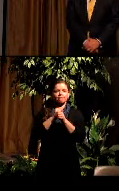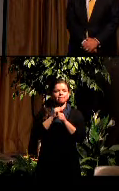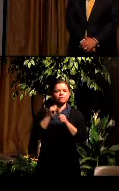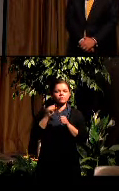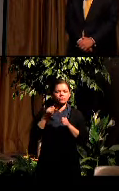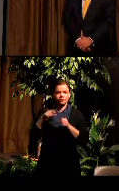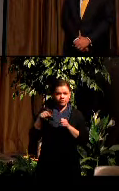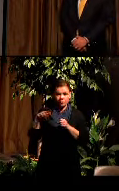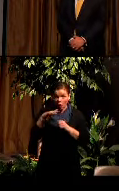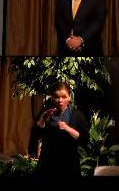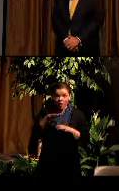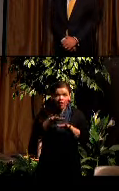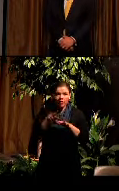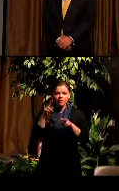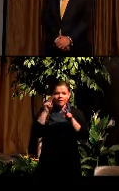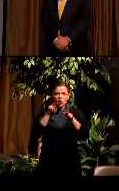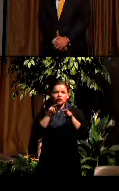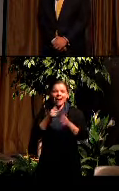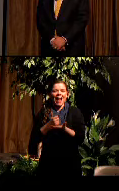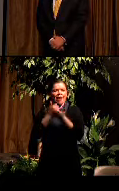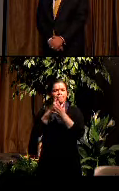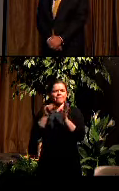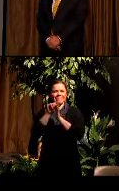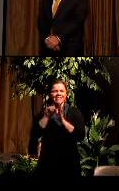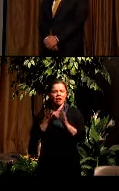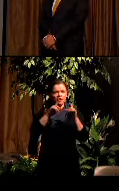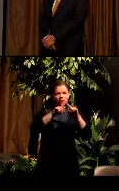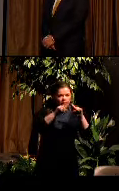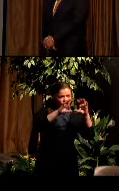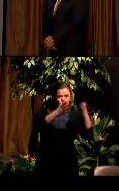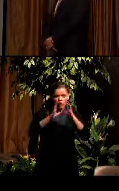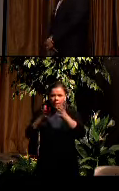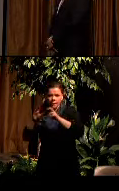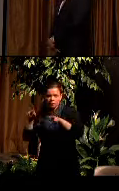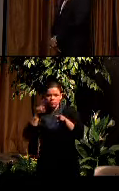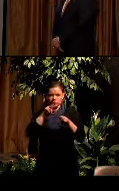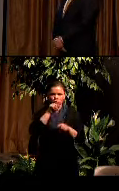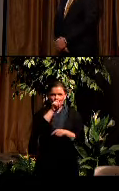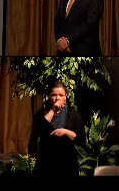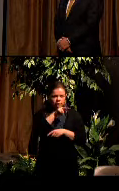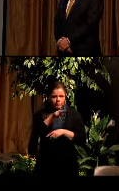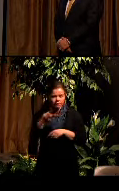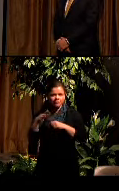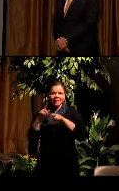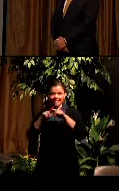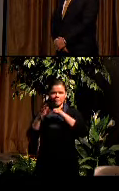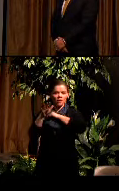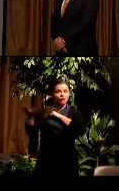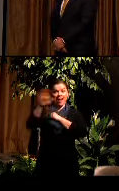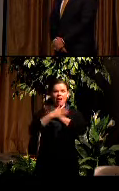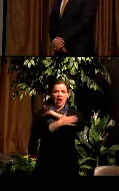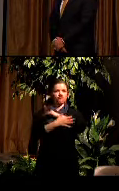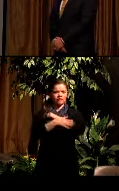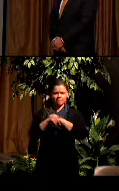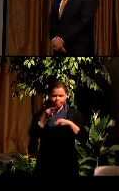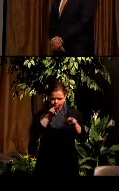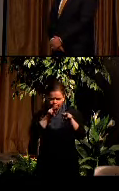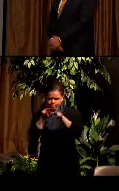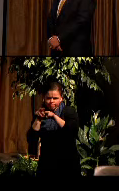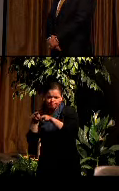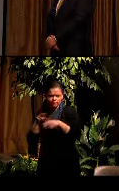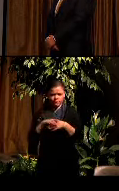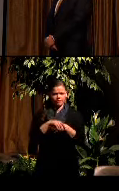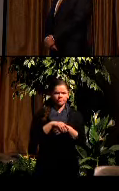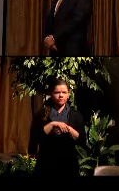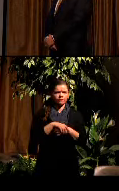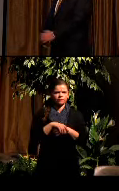country. And when this group of scientists did this in the 1980s, they discovered that there were some pretty alarming declines going on with